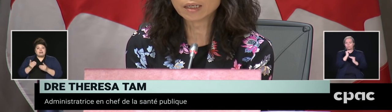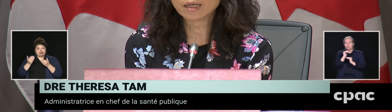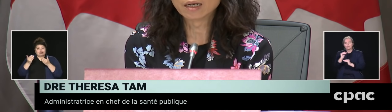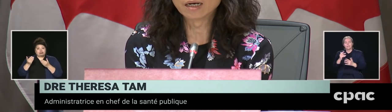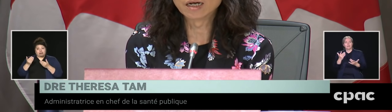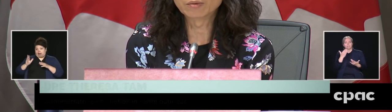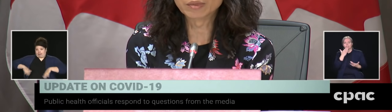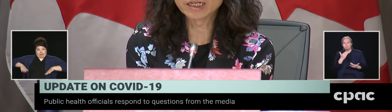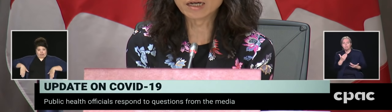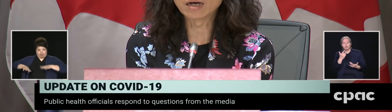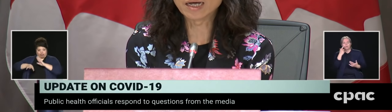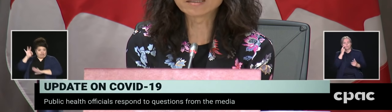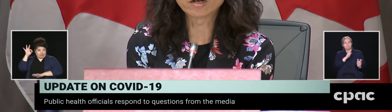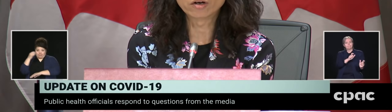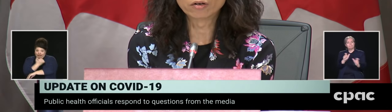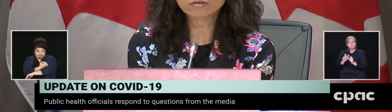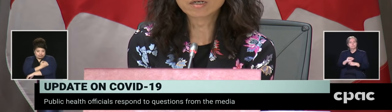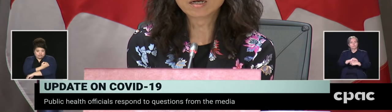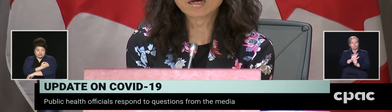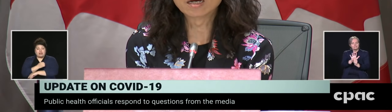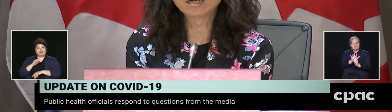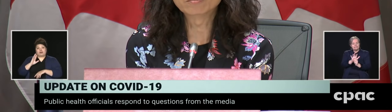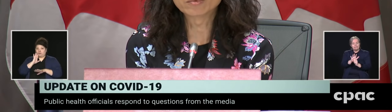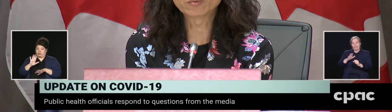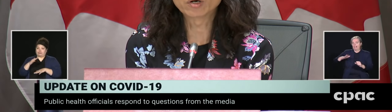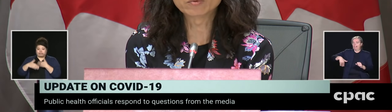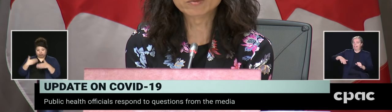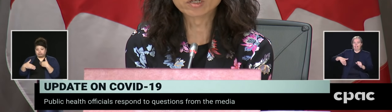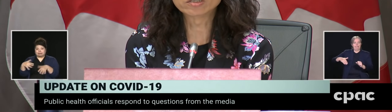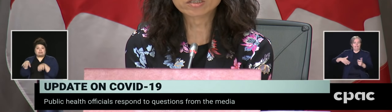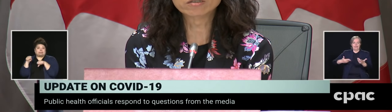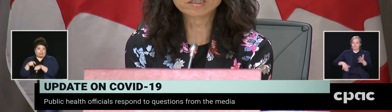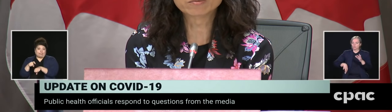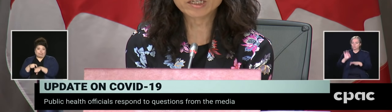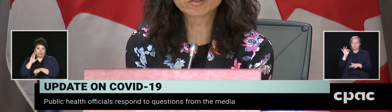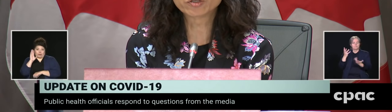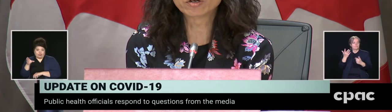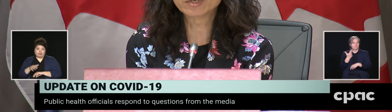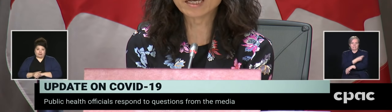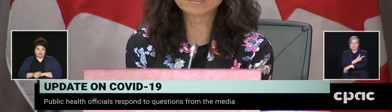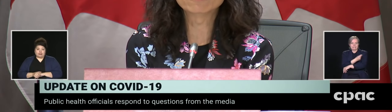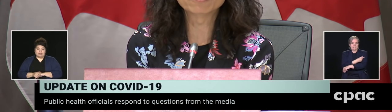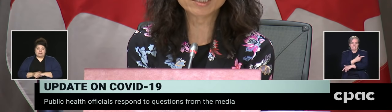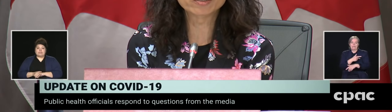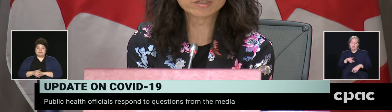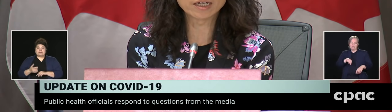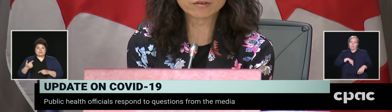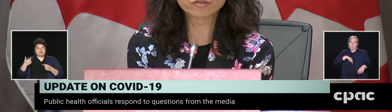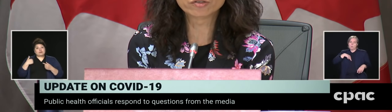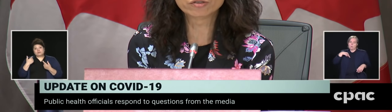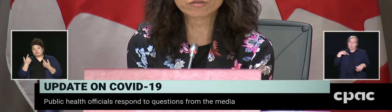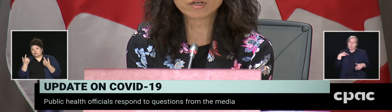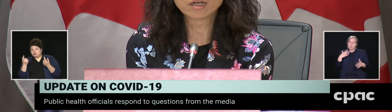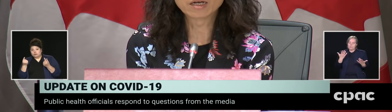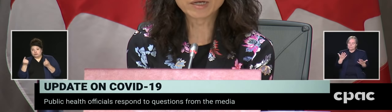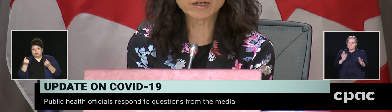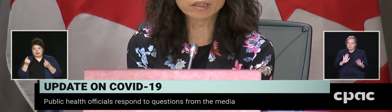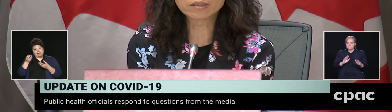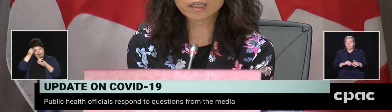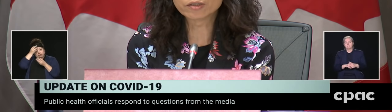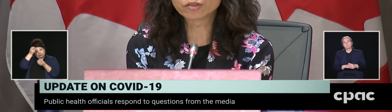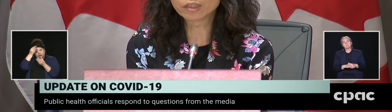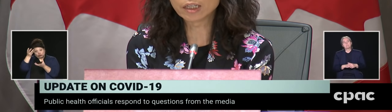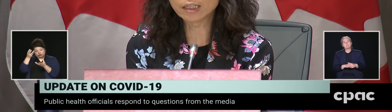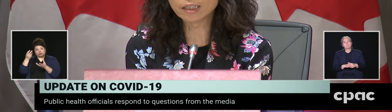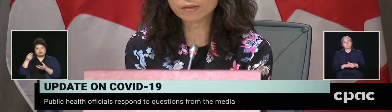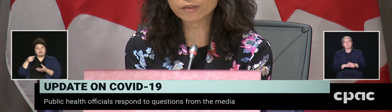time. But as a whole, what we want to do is to make sure we get the information out to